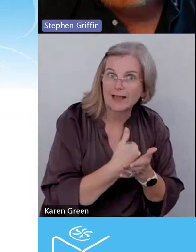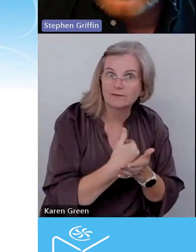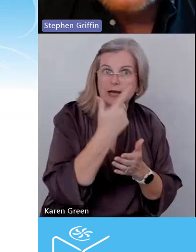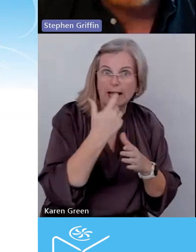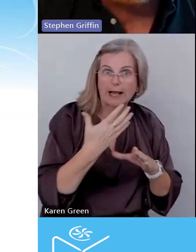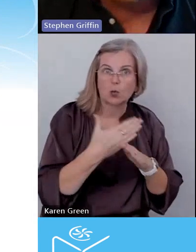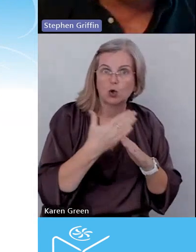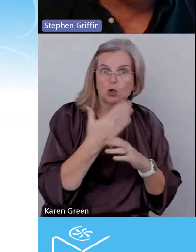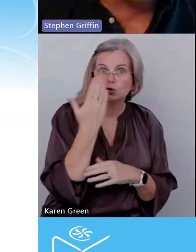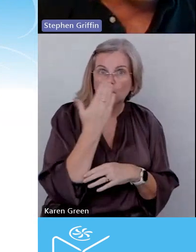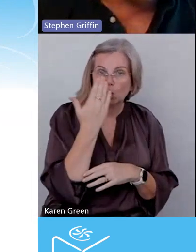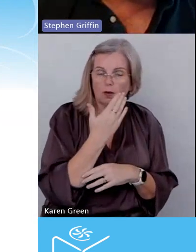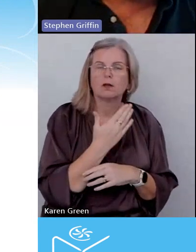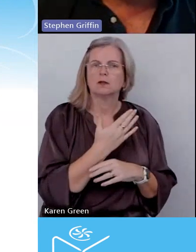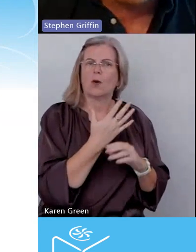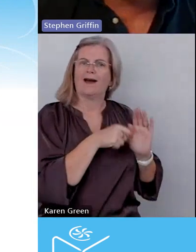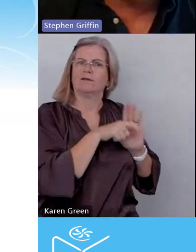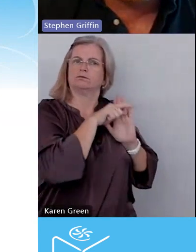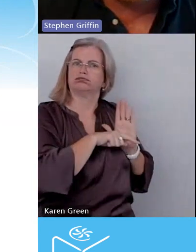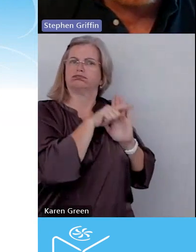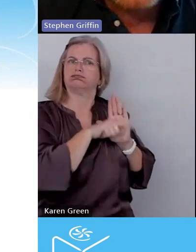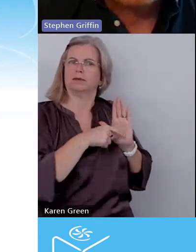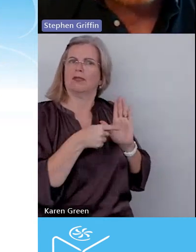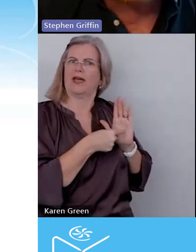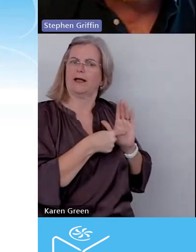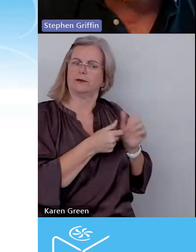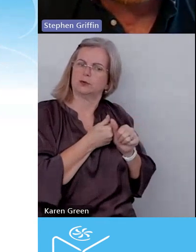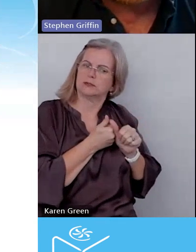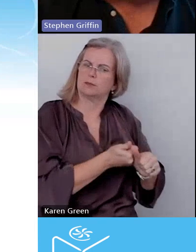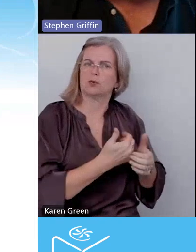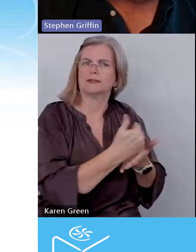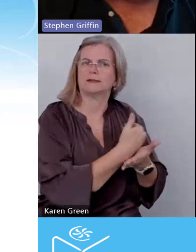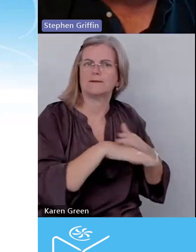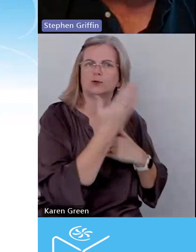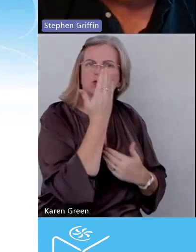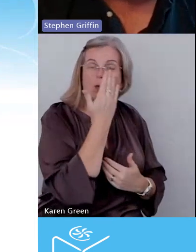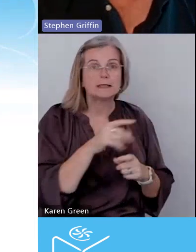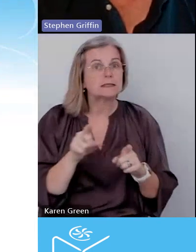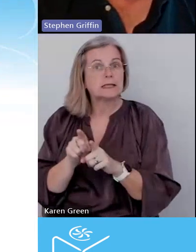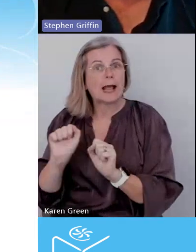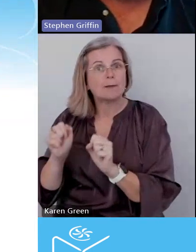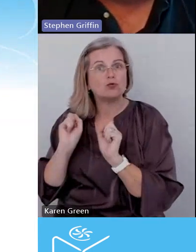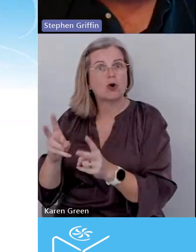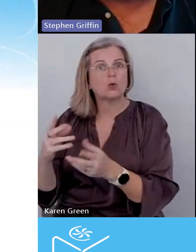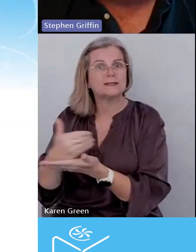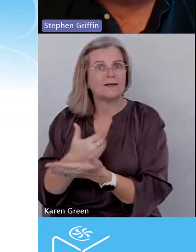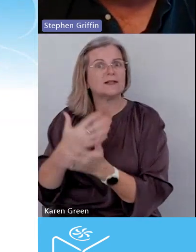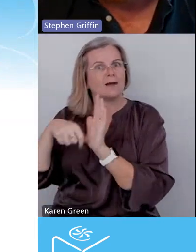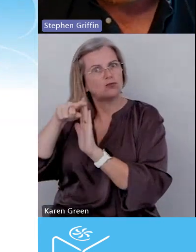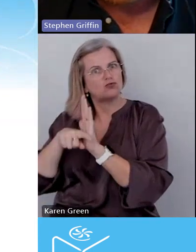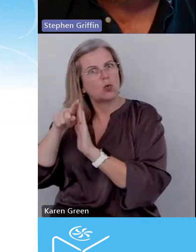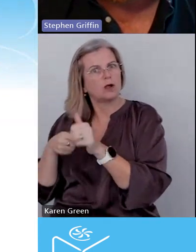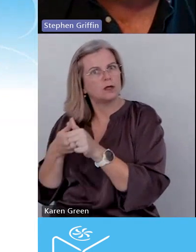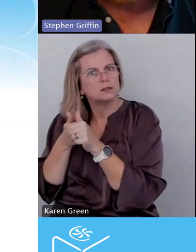it's in there in the background and we don't need to worry about it, much as we do for road traffic safety. So this is really against the idea, which I think we've heard